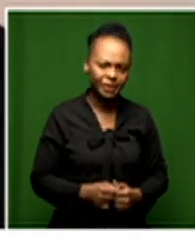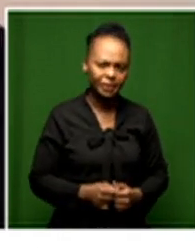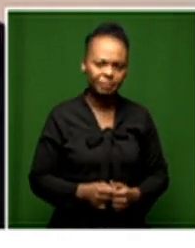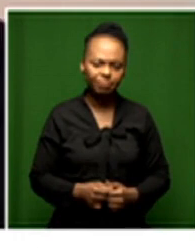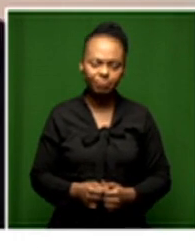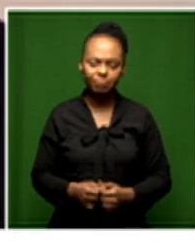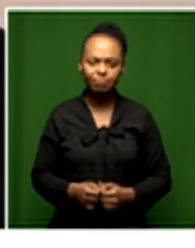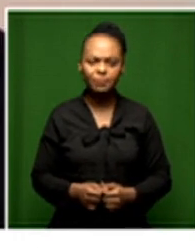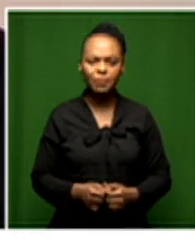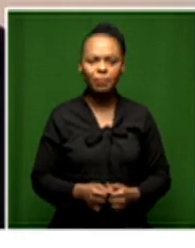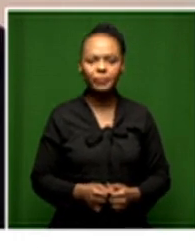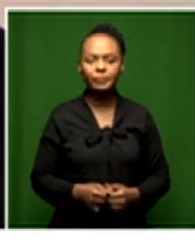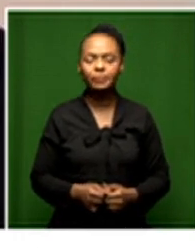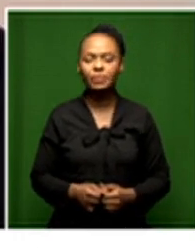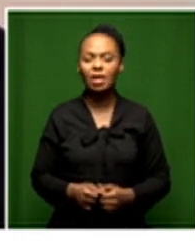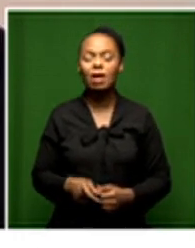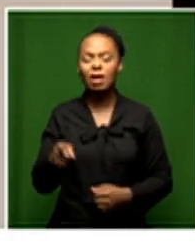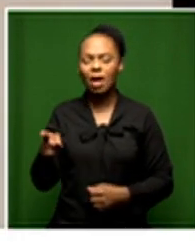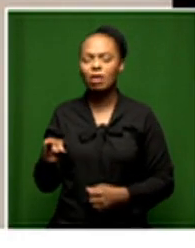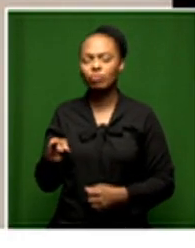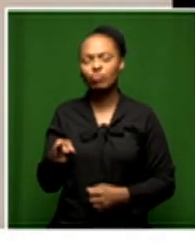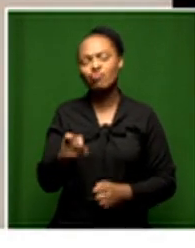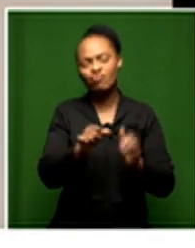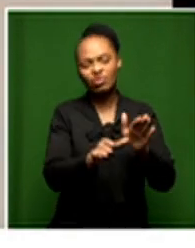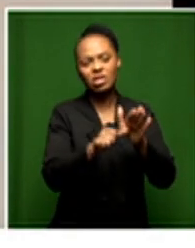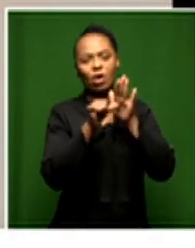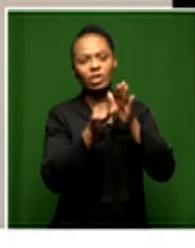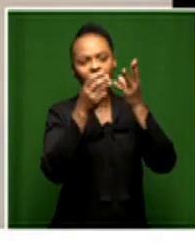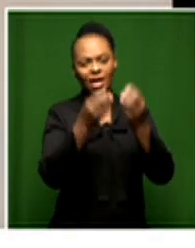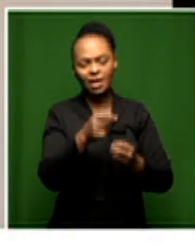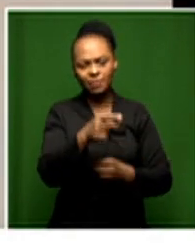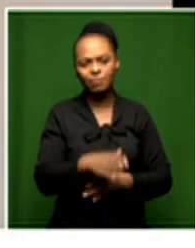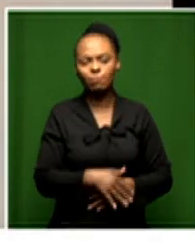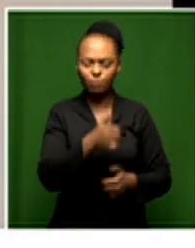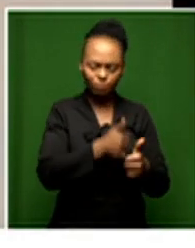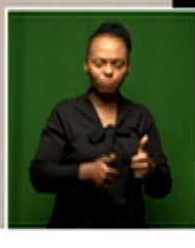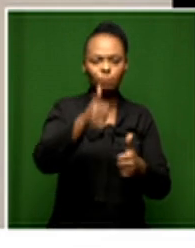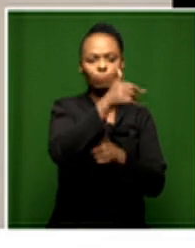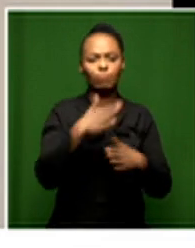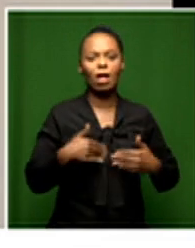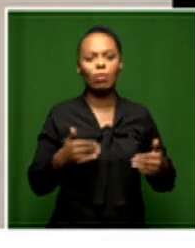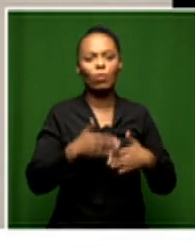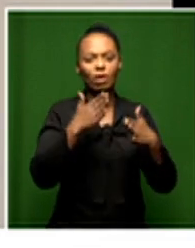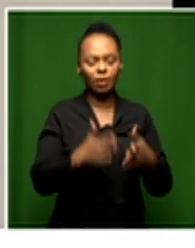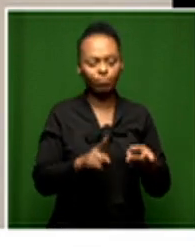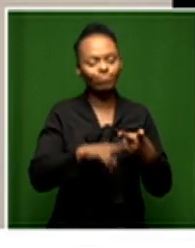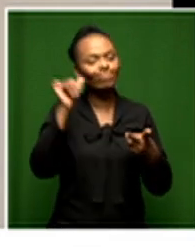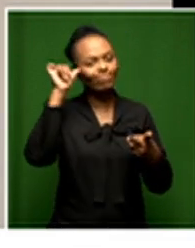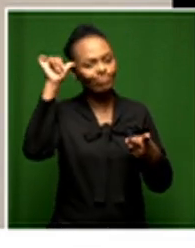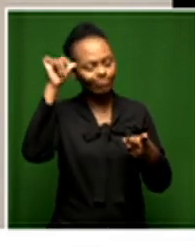Well, there is a priority for, the health workers and the elderly and